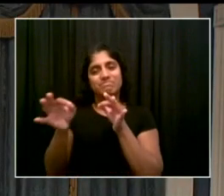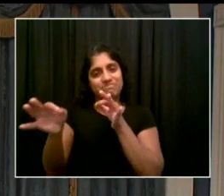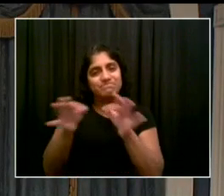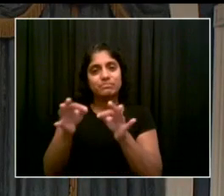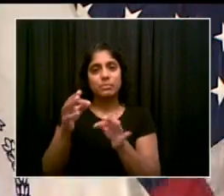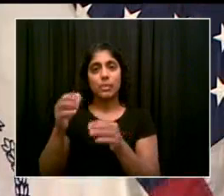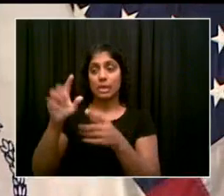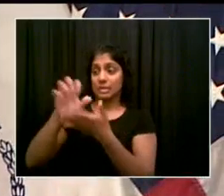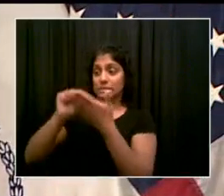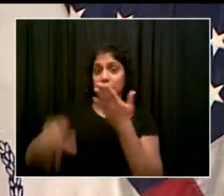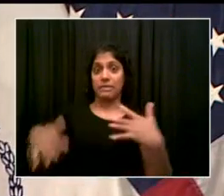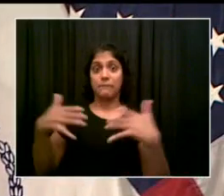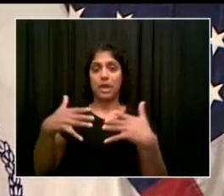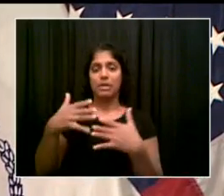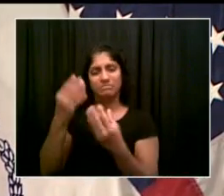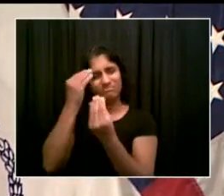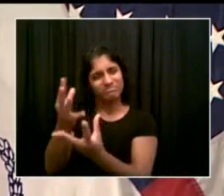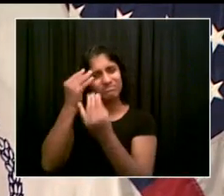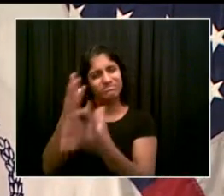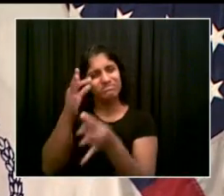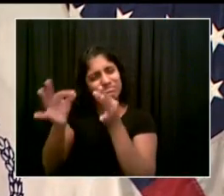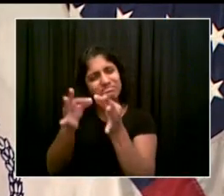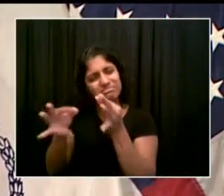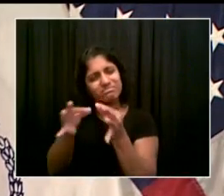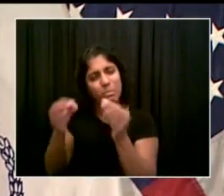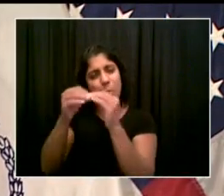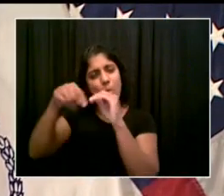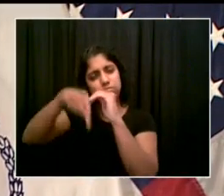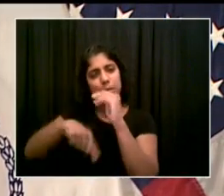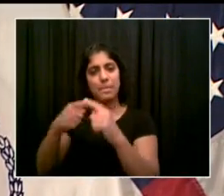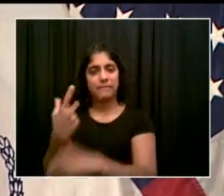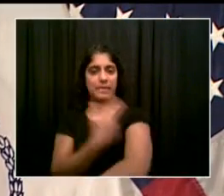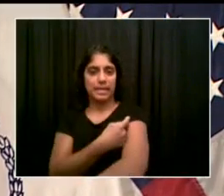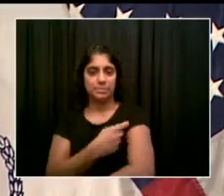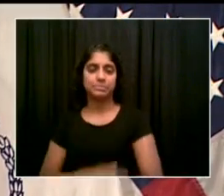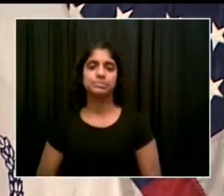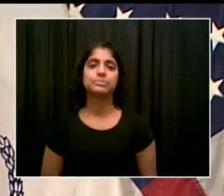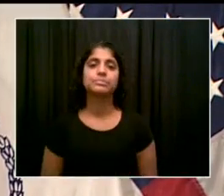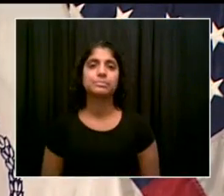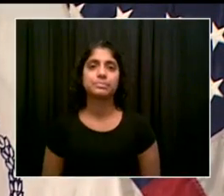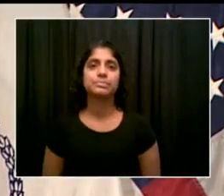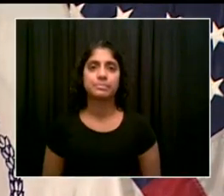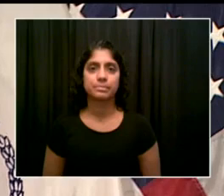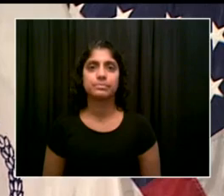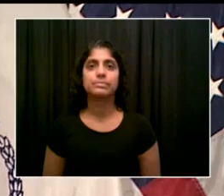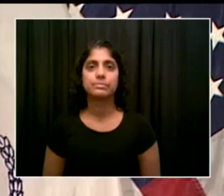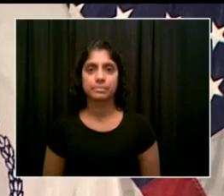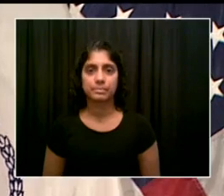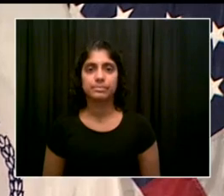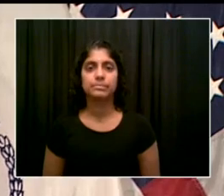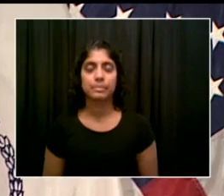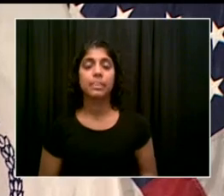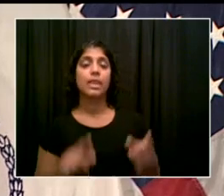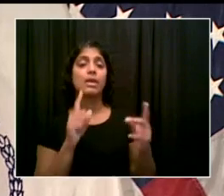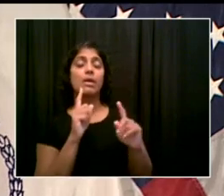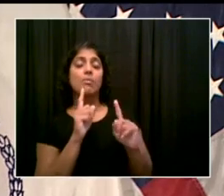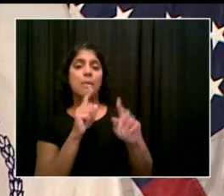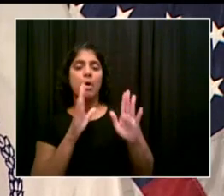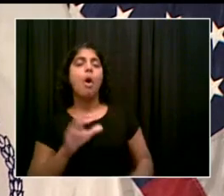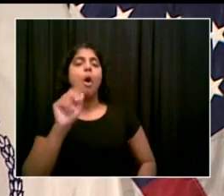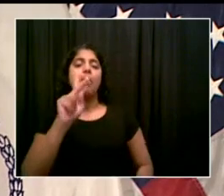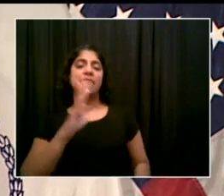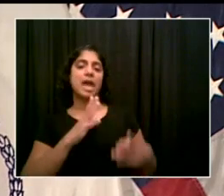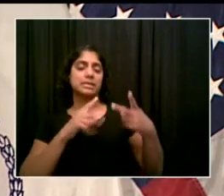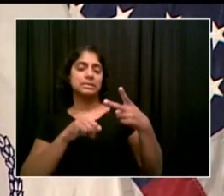My second question is about dirt bikes and ATVs. Eric Adams was on Brian Lehrer on Monday, and